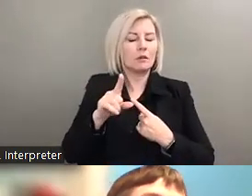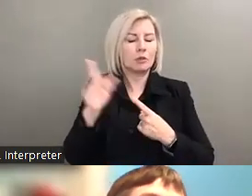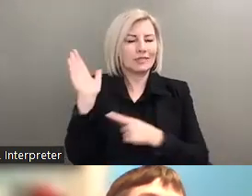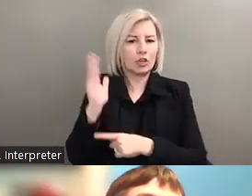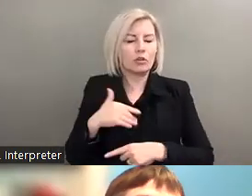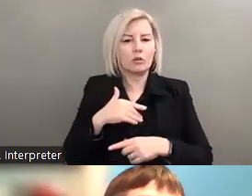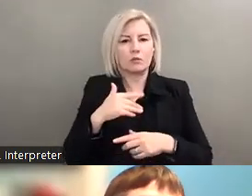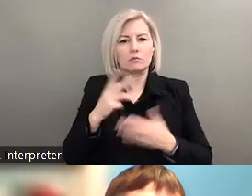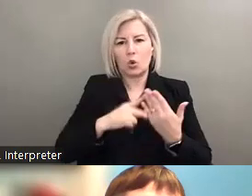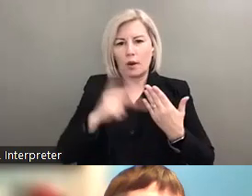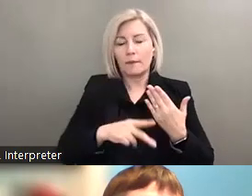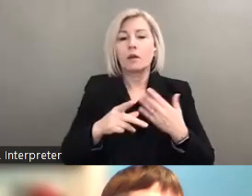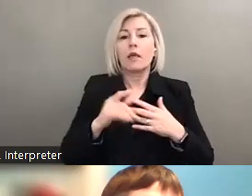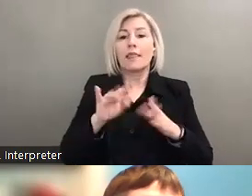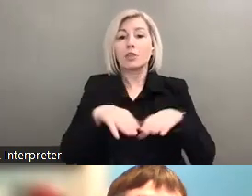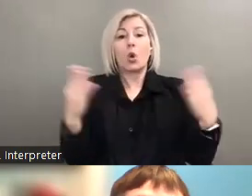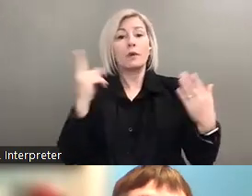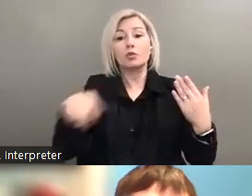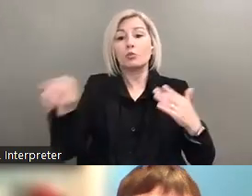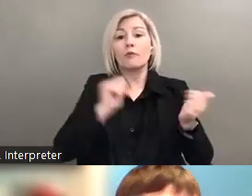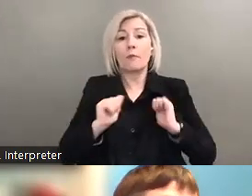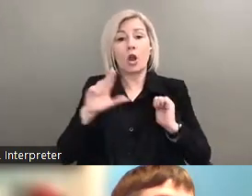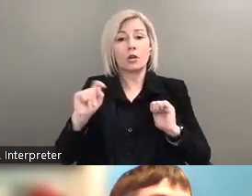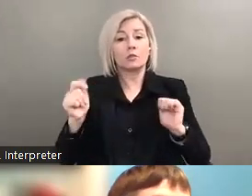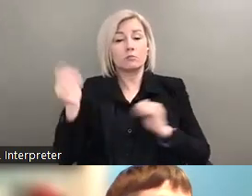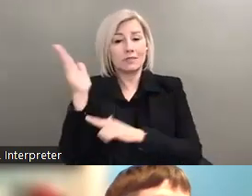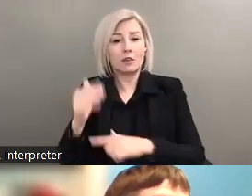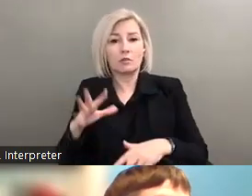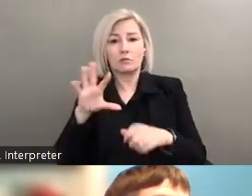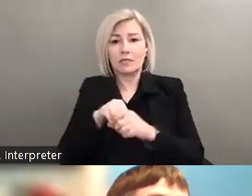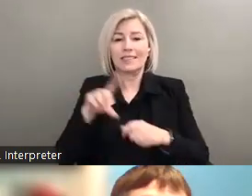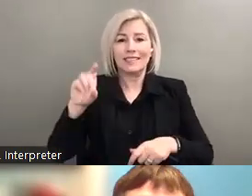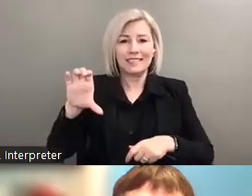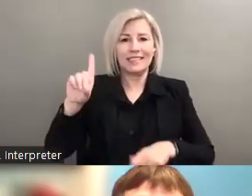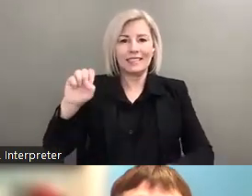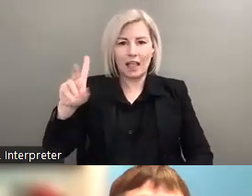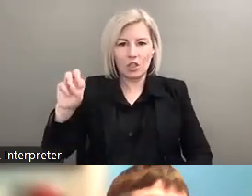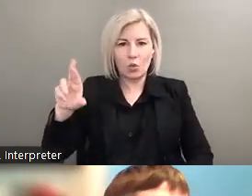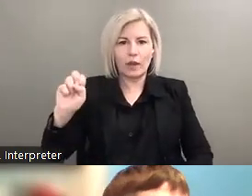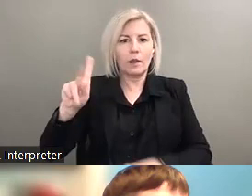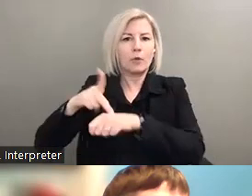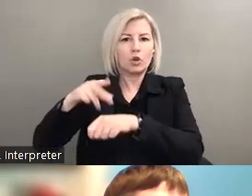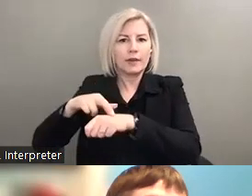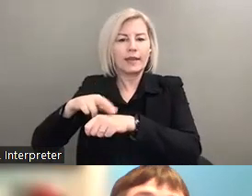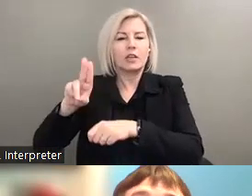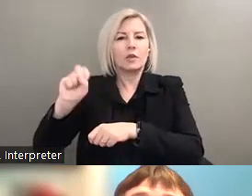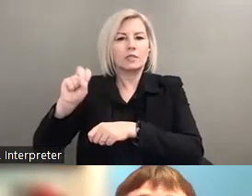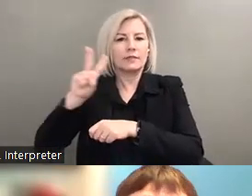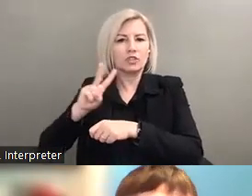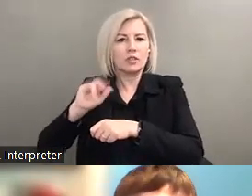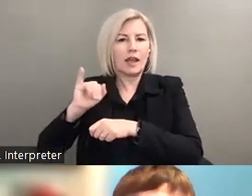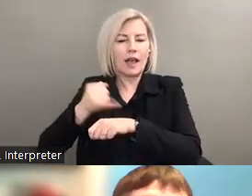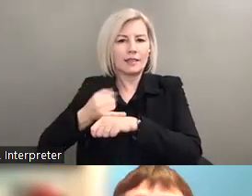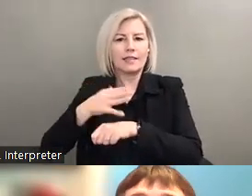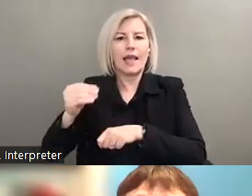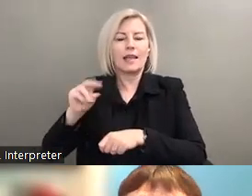which is open to performing arts presenters based in DC, Delaware, Puerto Rico, the US Virgin Islands, and West